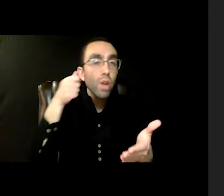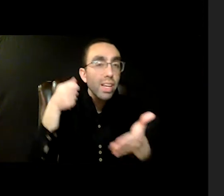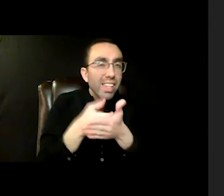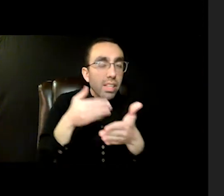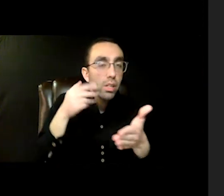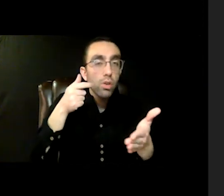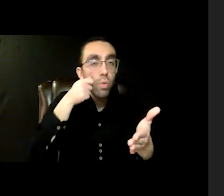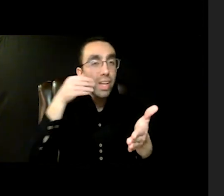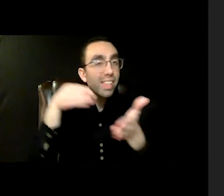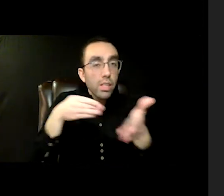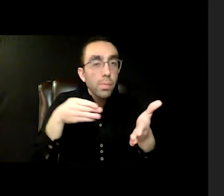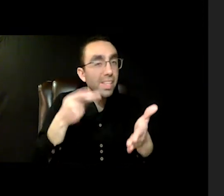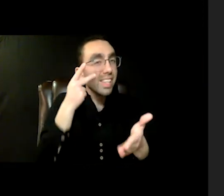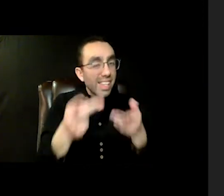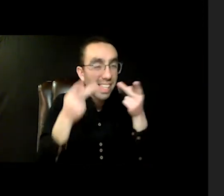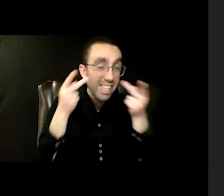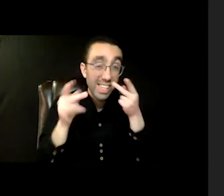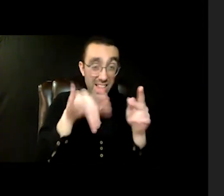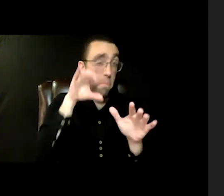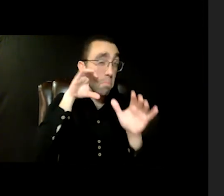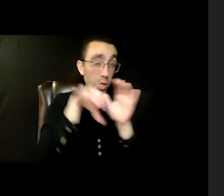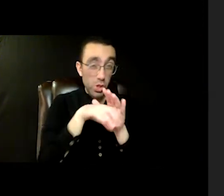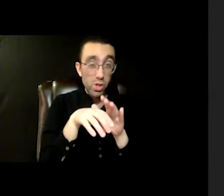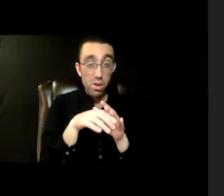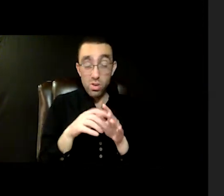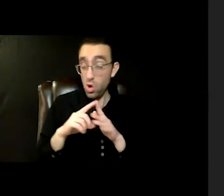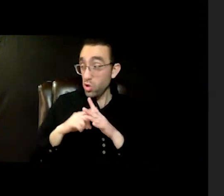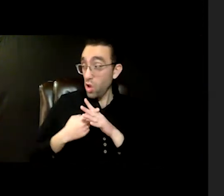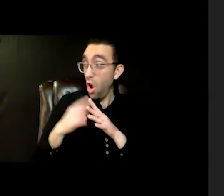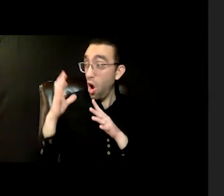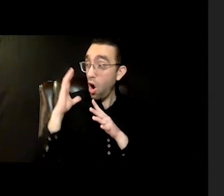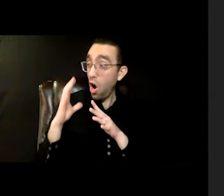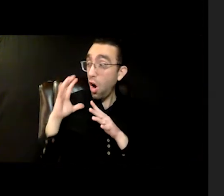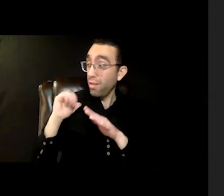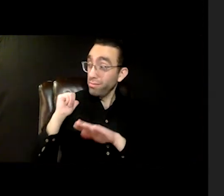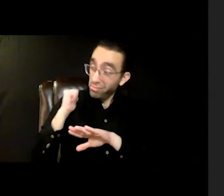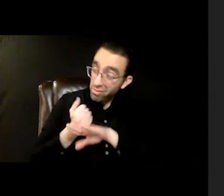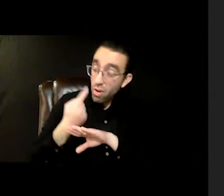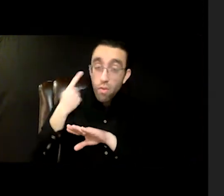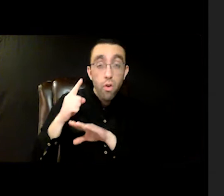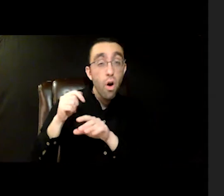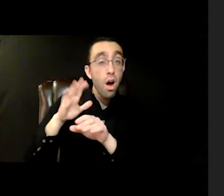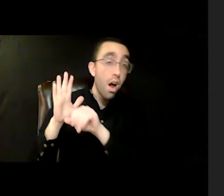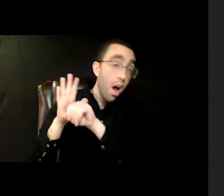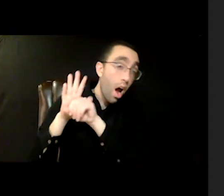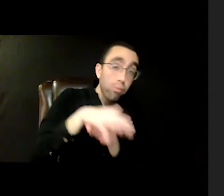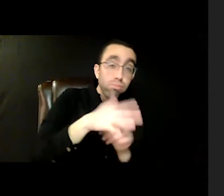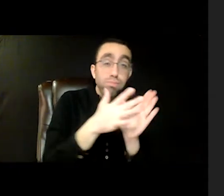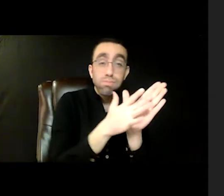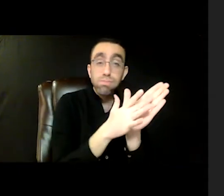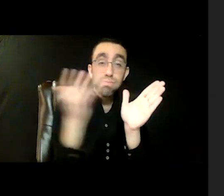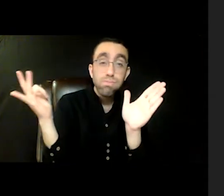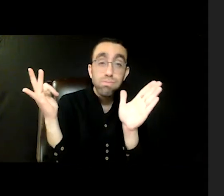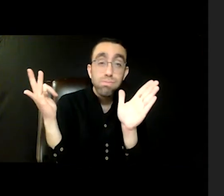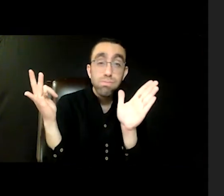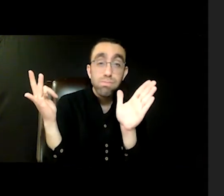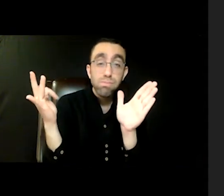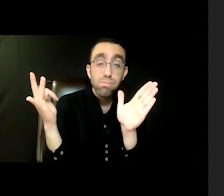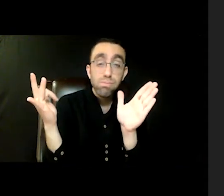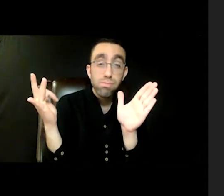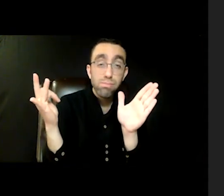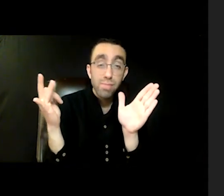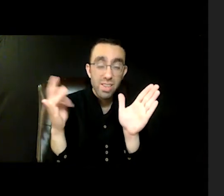everywhere. These systems from the start were designed to exploit. And that's what we now know, is that